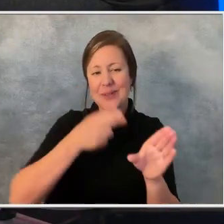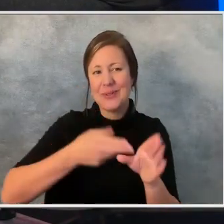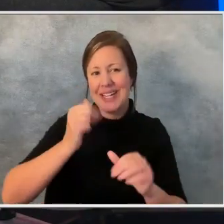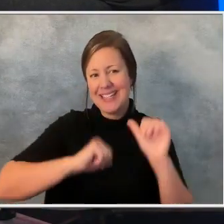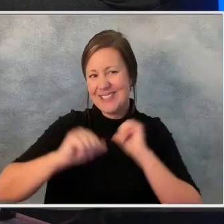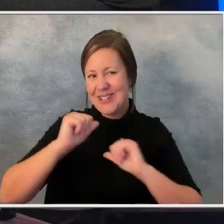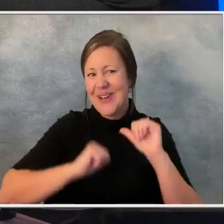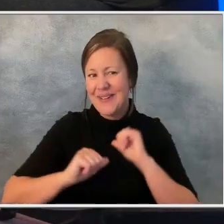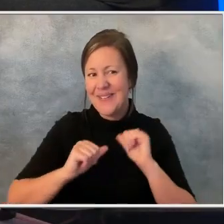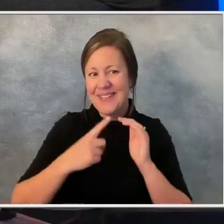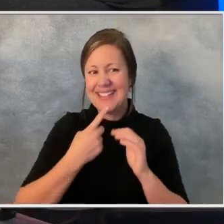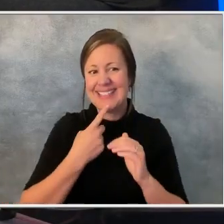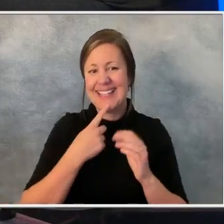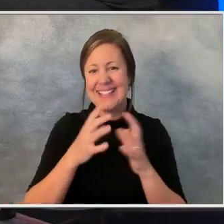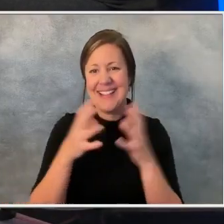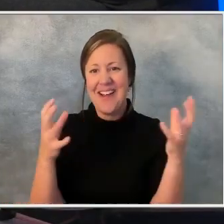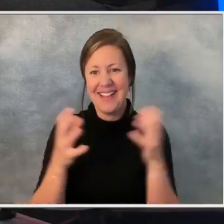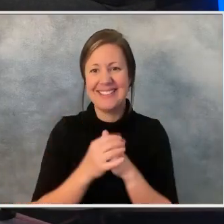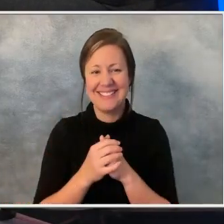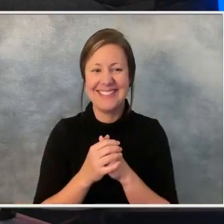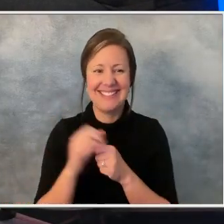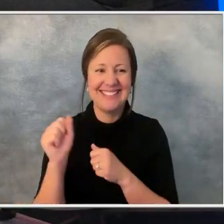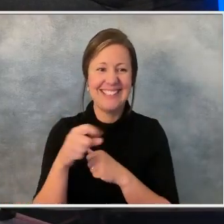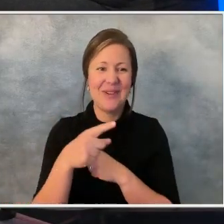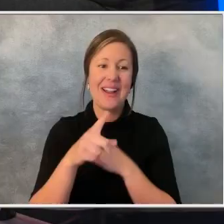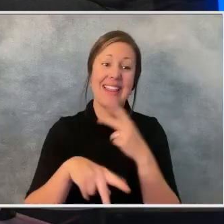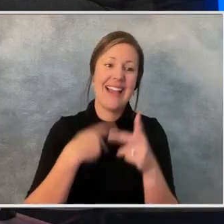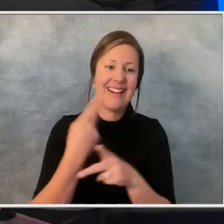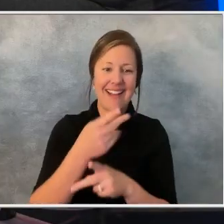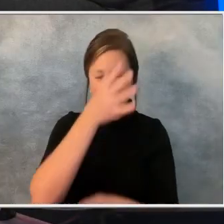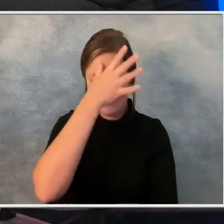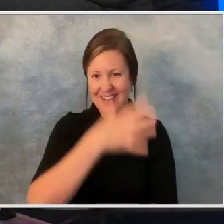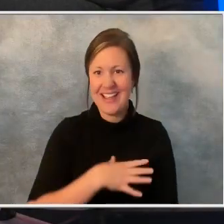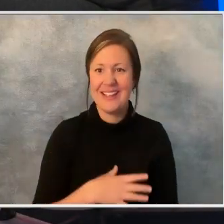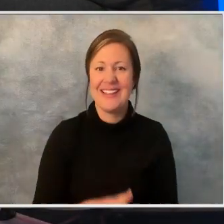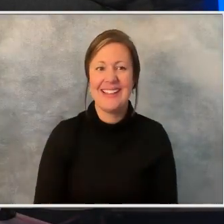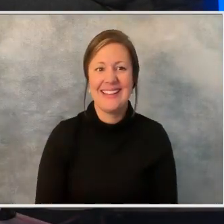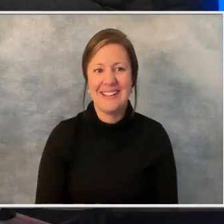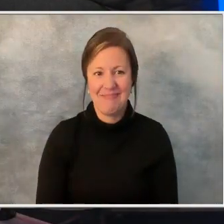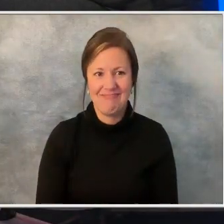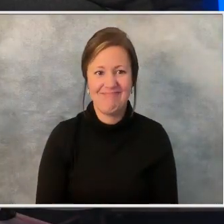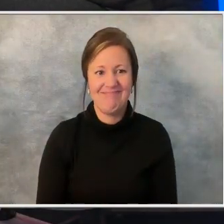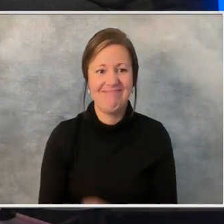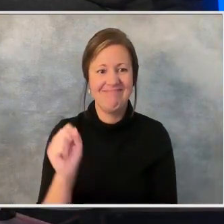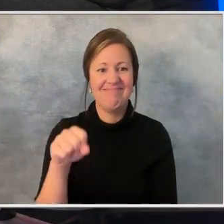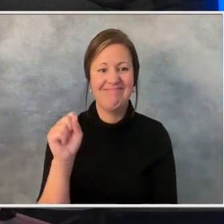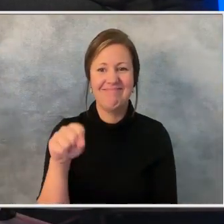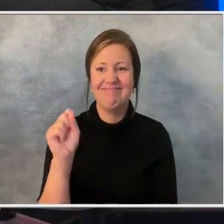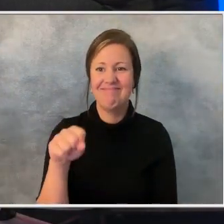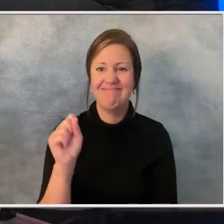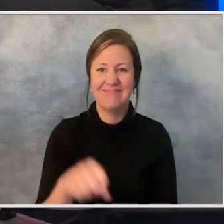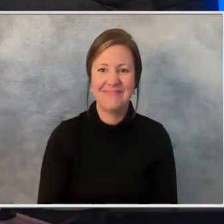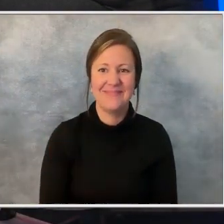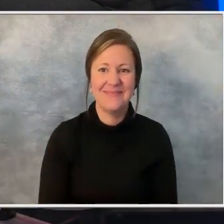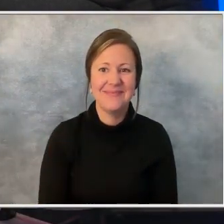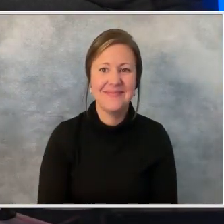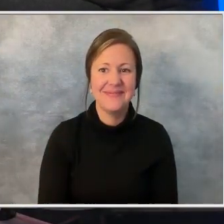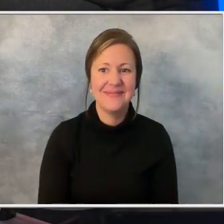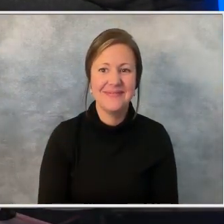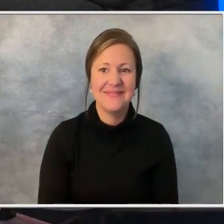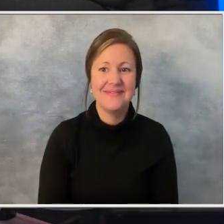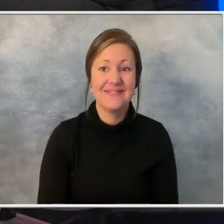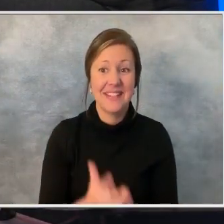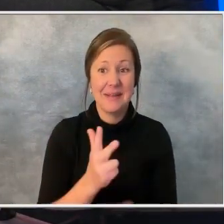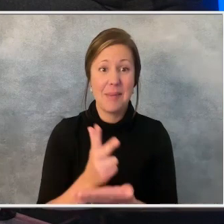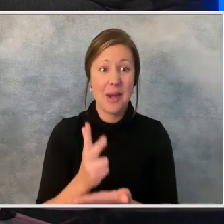coming in? Great. You're that kind of guy. I have fans on the parking lot. You know what I'm saying? You do? Parking lot, they're waving,